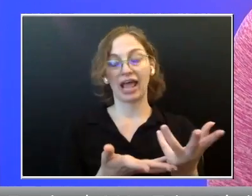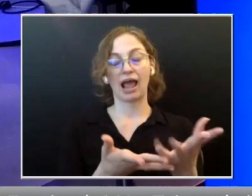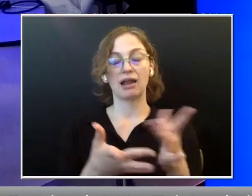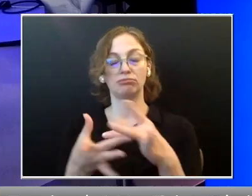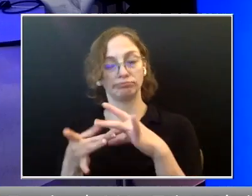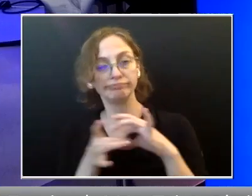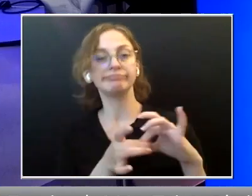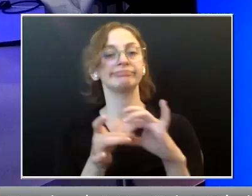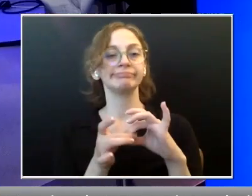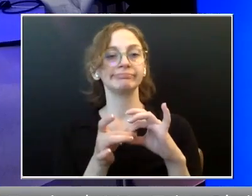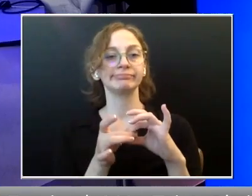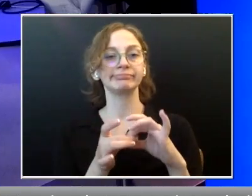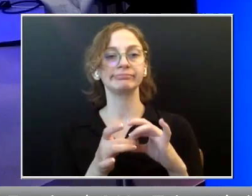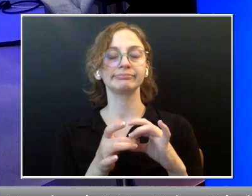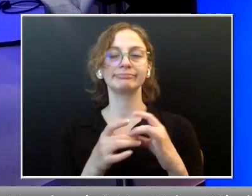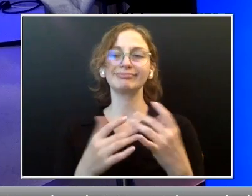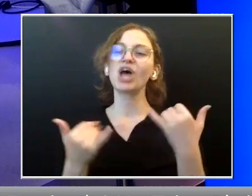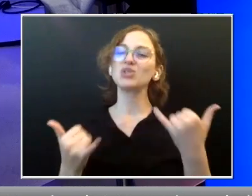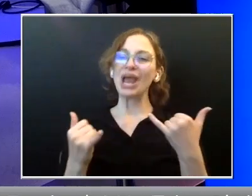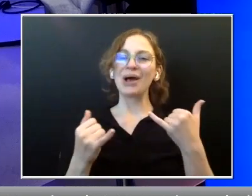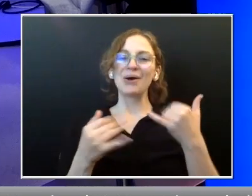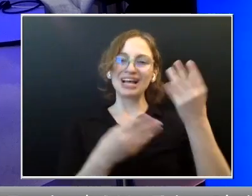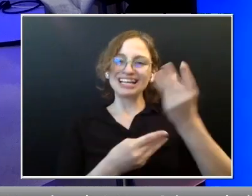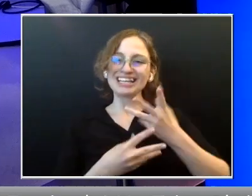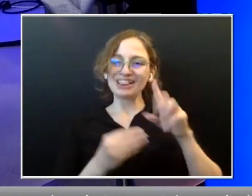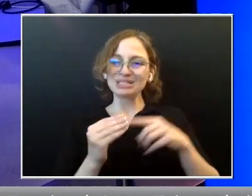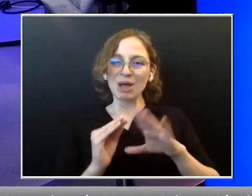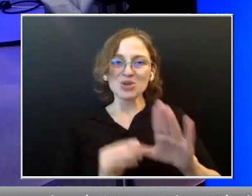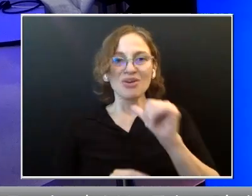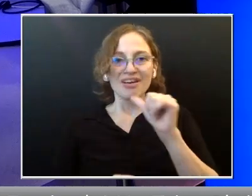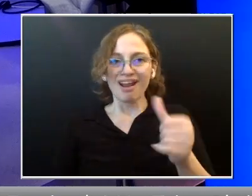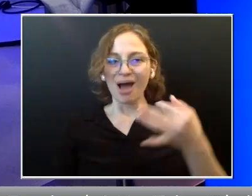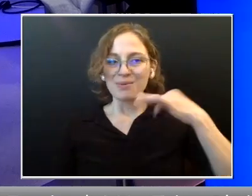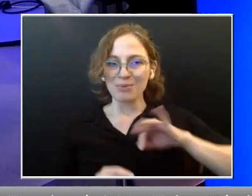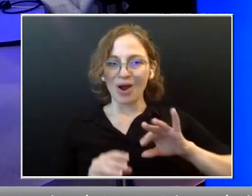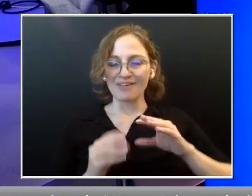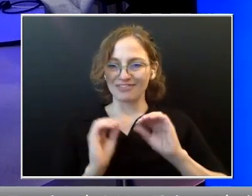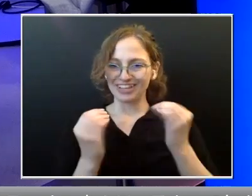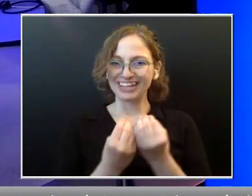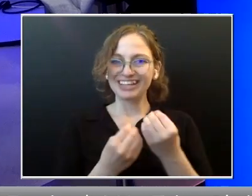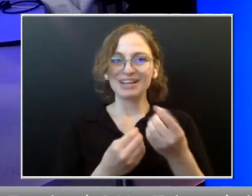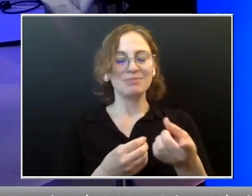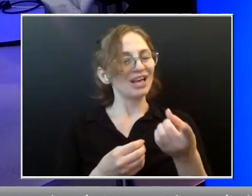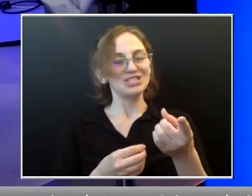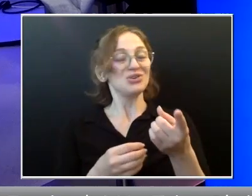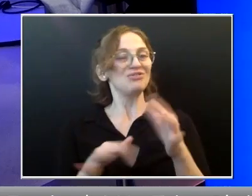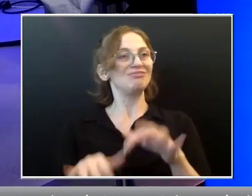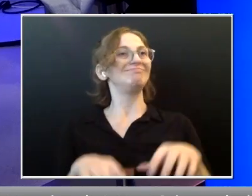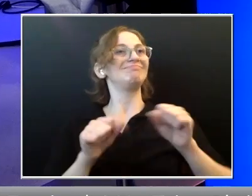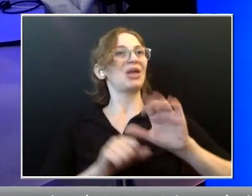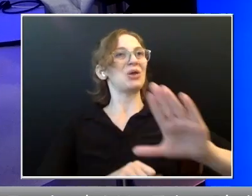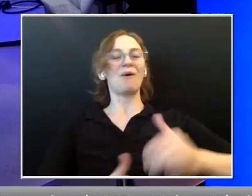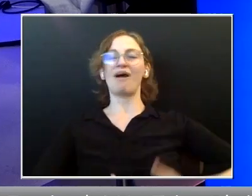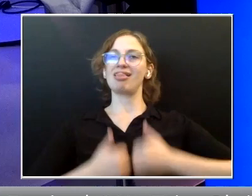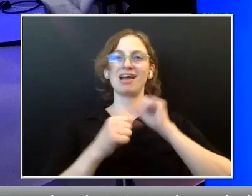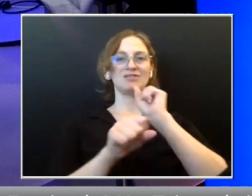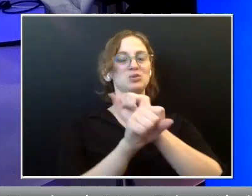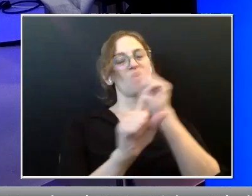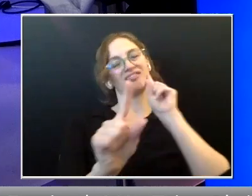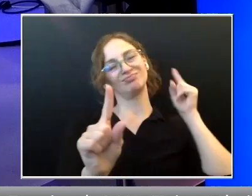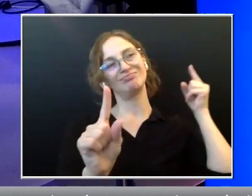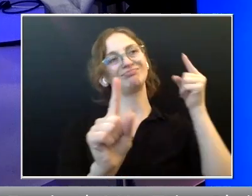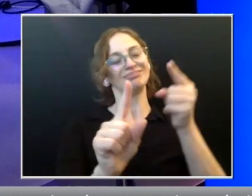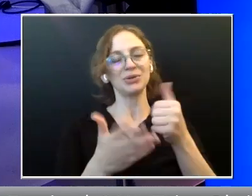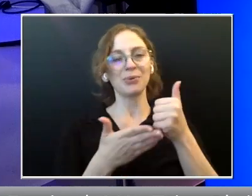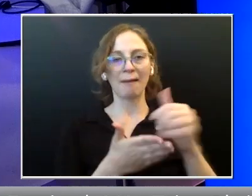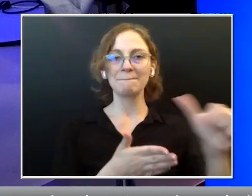about your nonprofit, because you've made this your life's work to help other women who have just been diagnosed with cancer, and there are women watching who might have